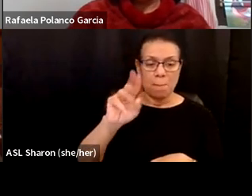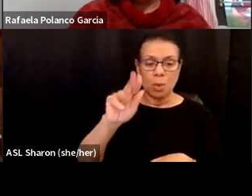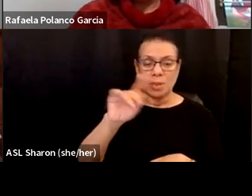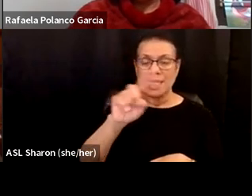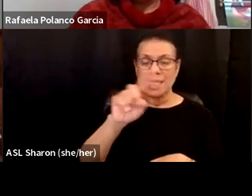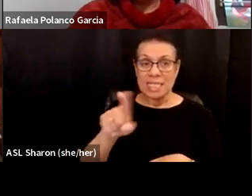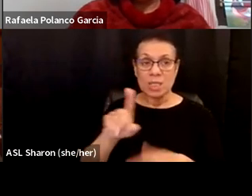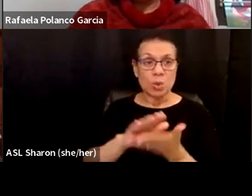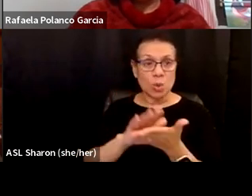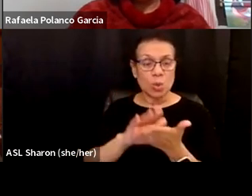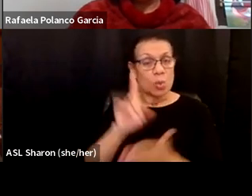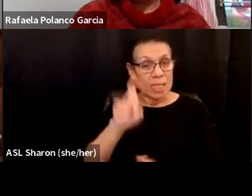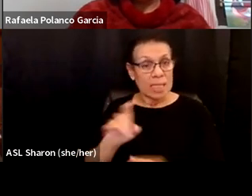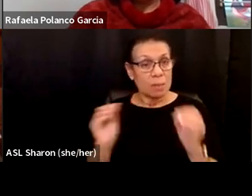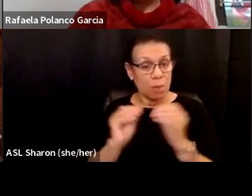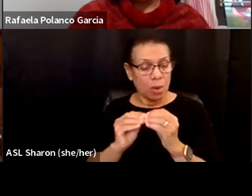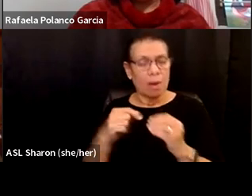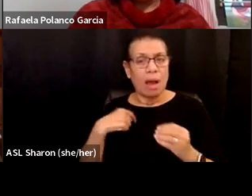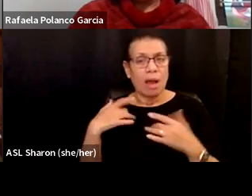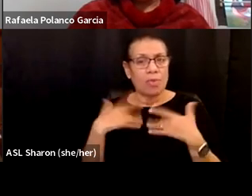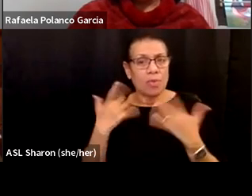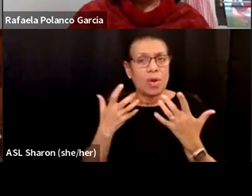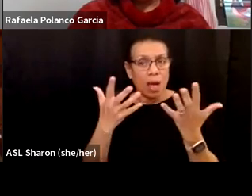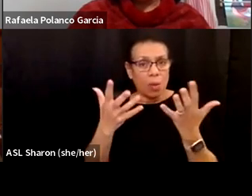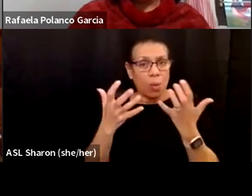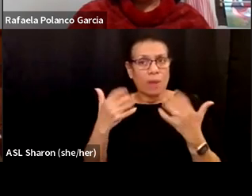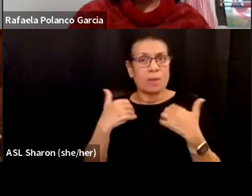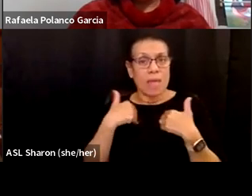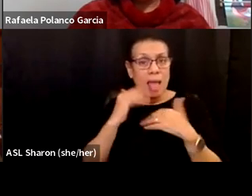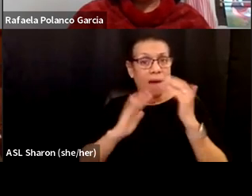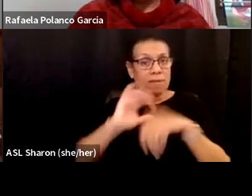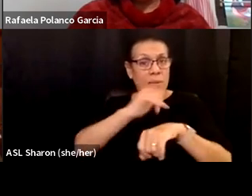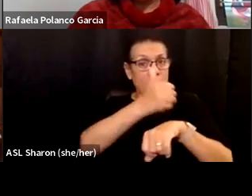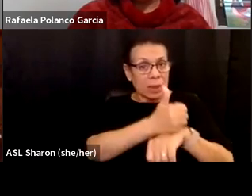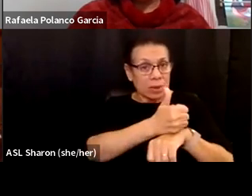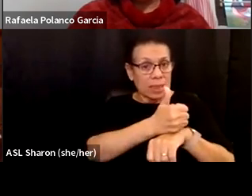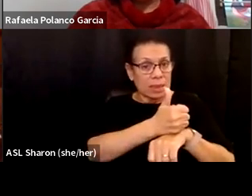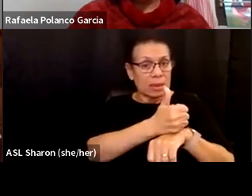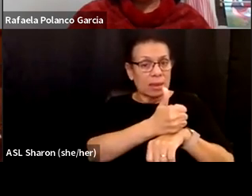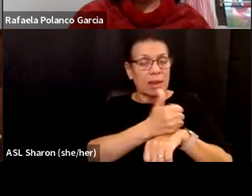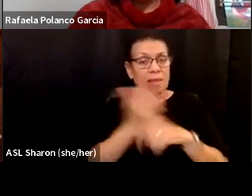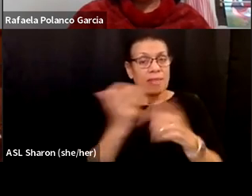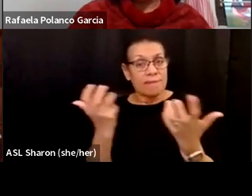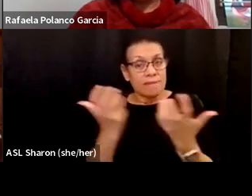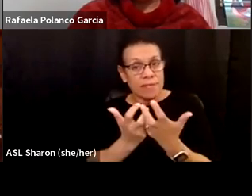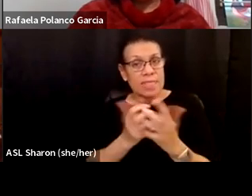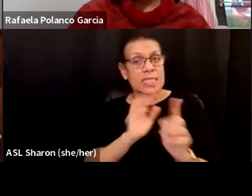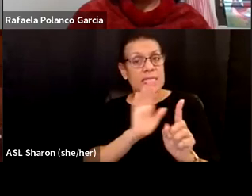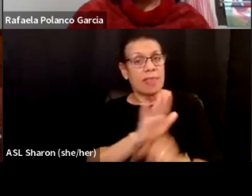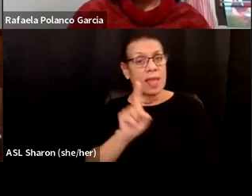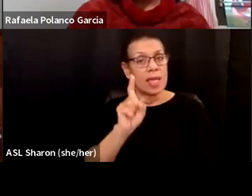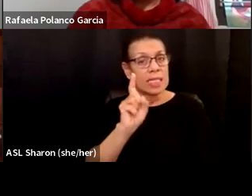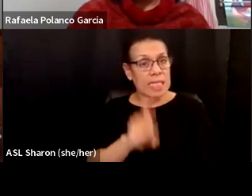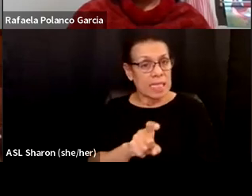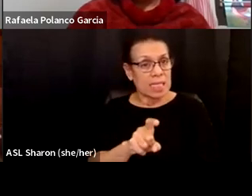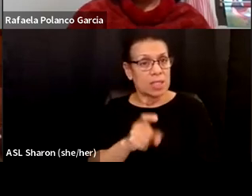them i'm eager for them to be able to have a school building that fits the needs so that they can expand their